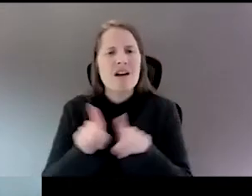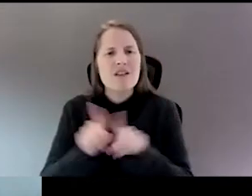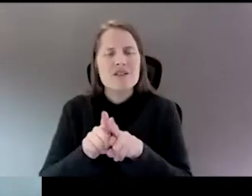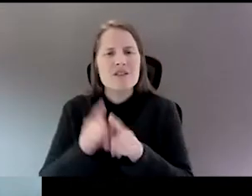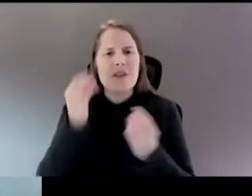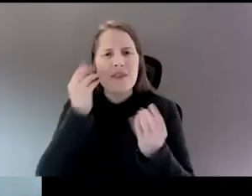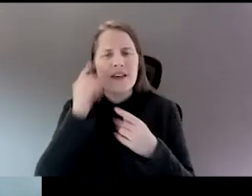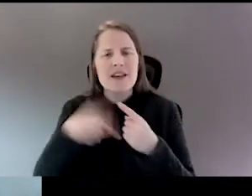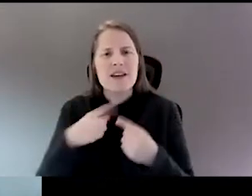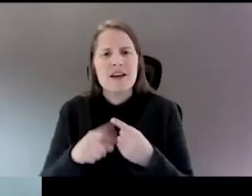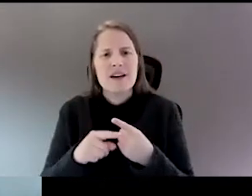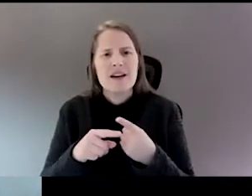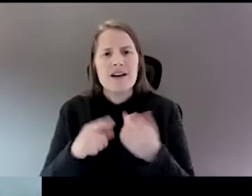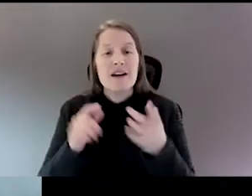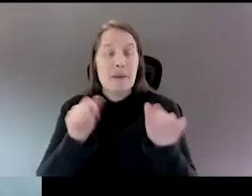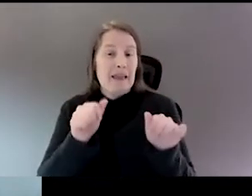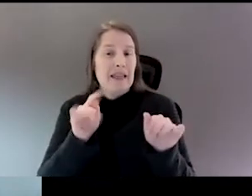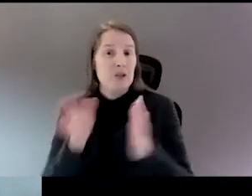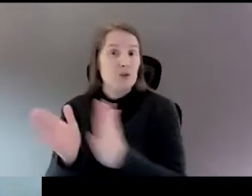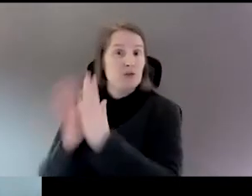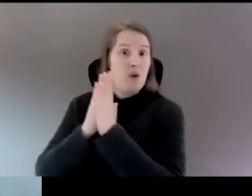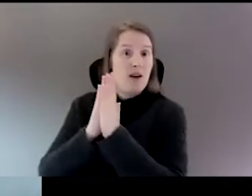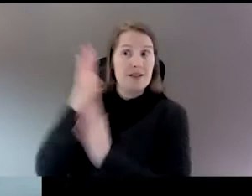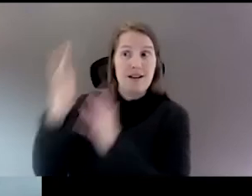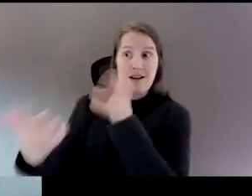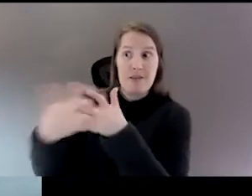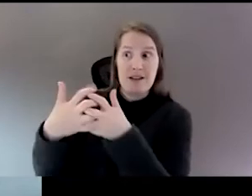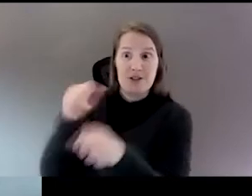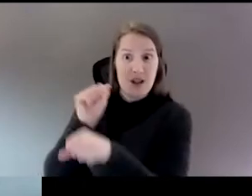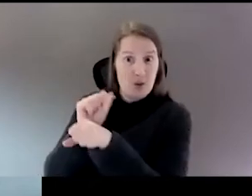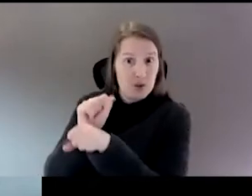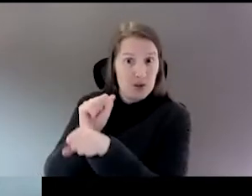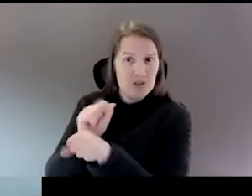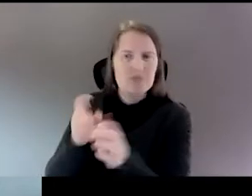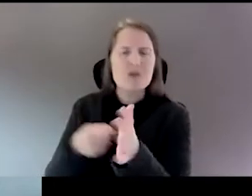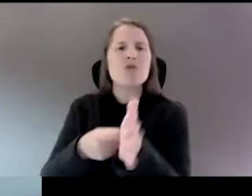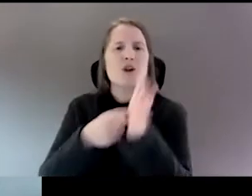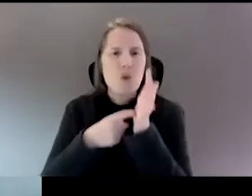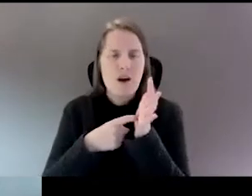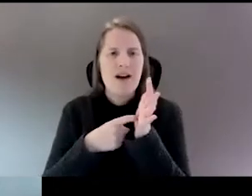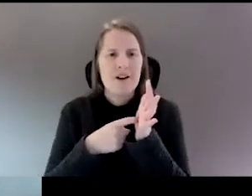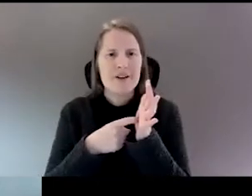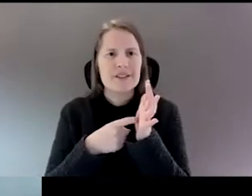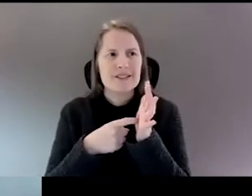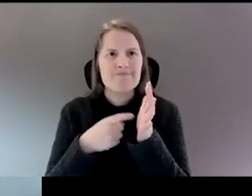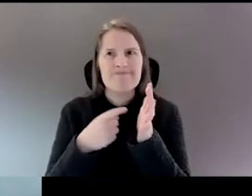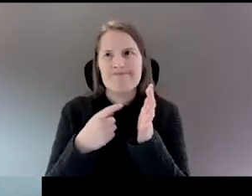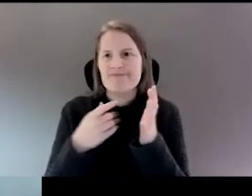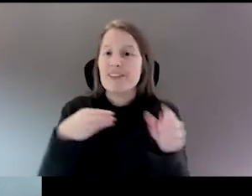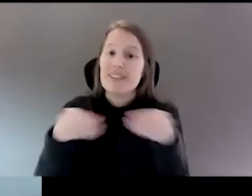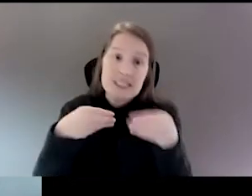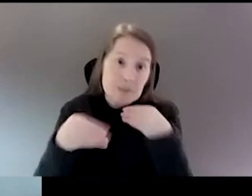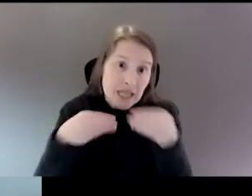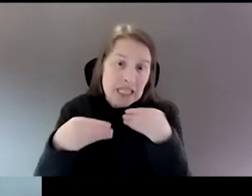the ability to request an accommodation at work requires a certain level of flexibility and privilege if we're